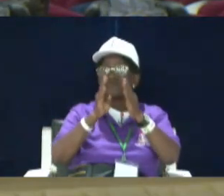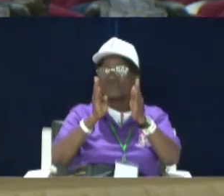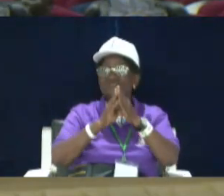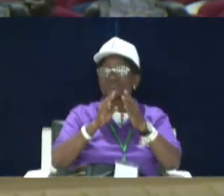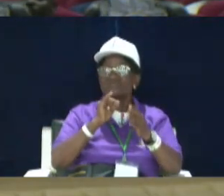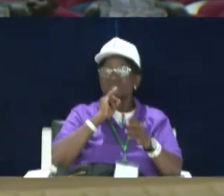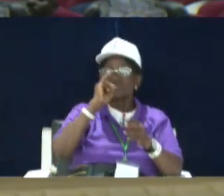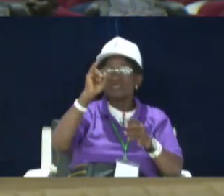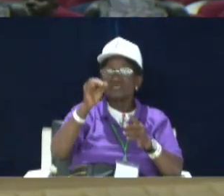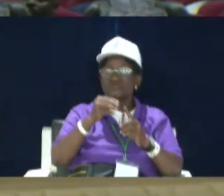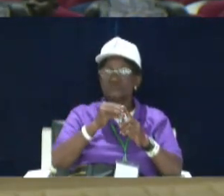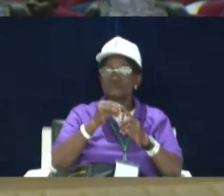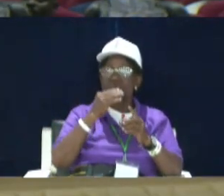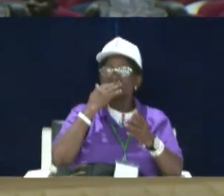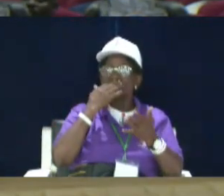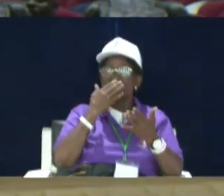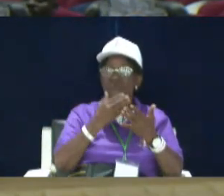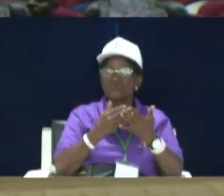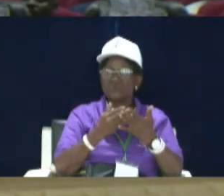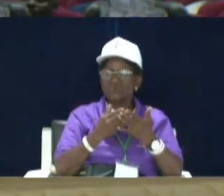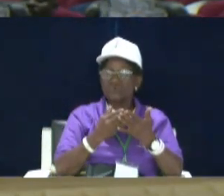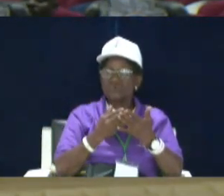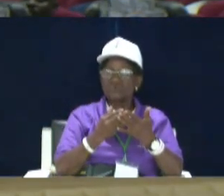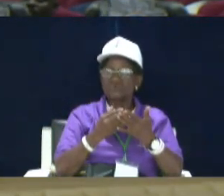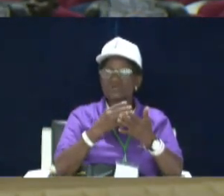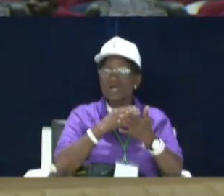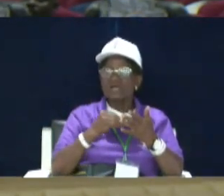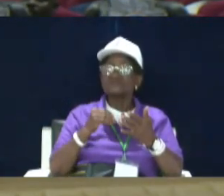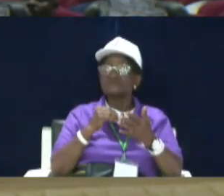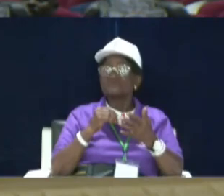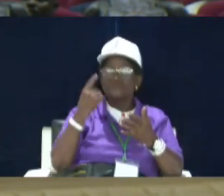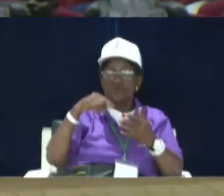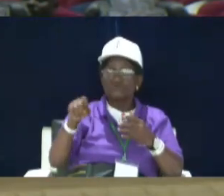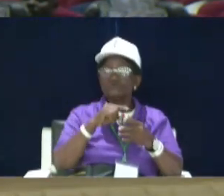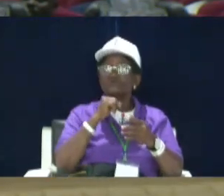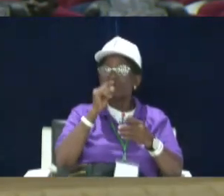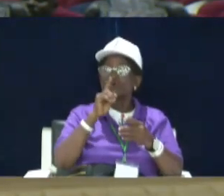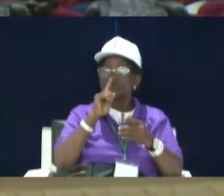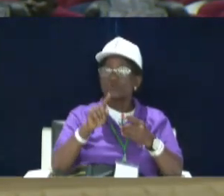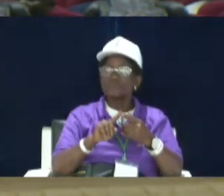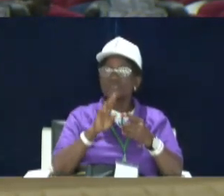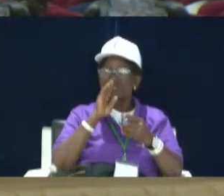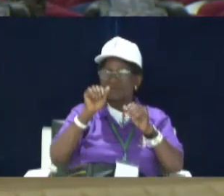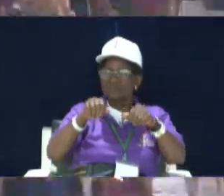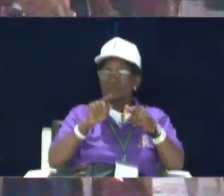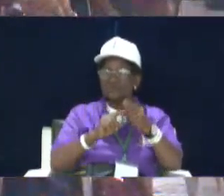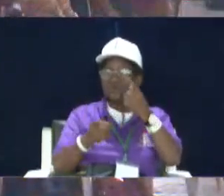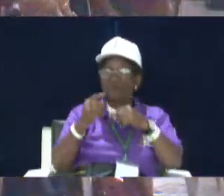for you not to meet, for you not to be able to come next year. God bless you.